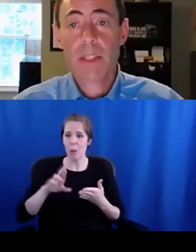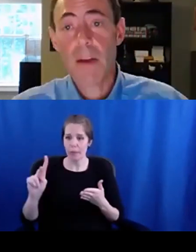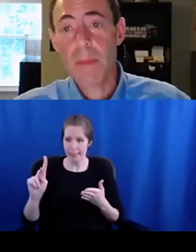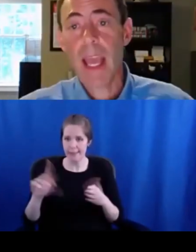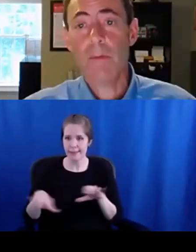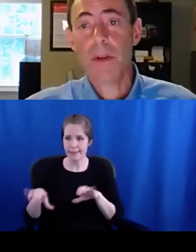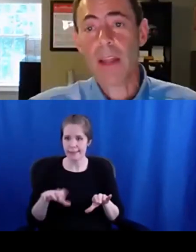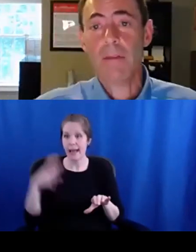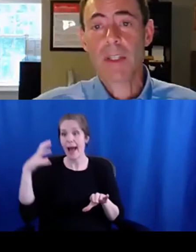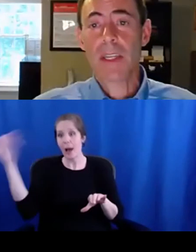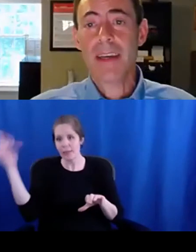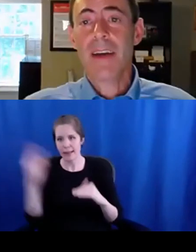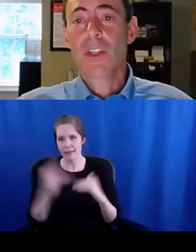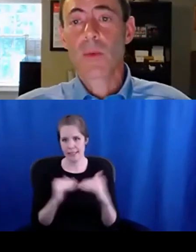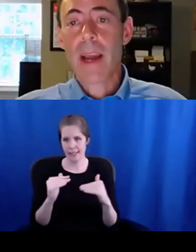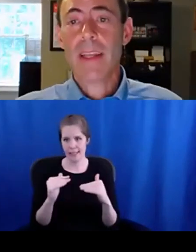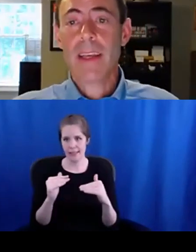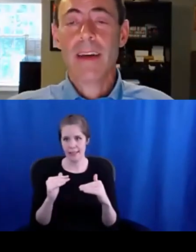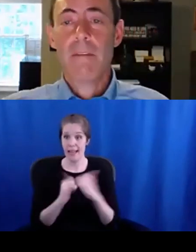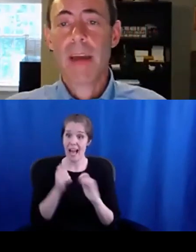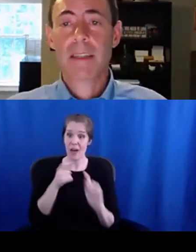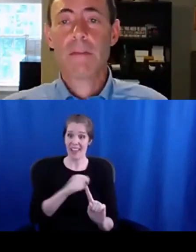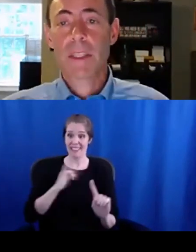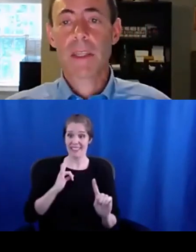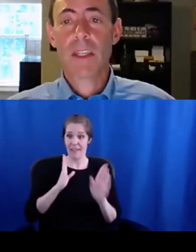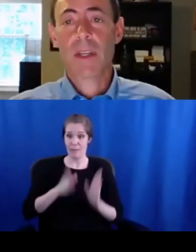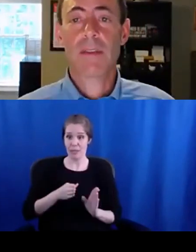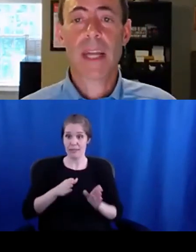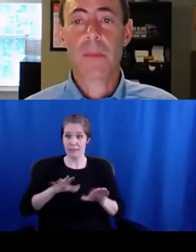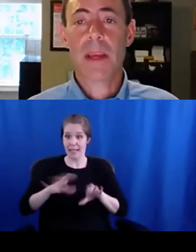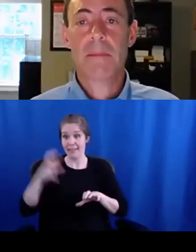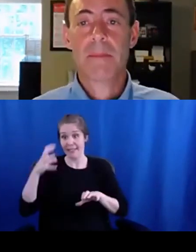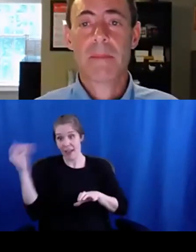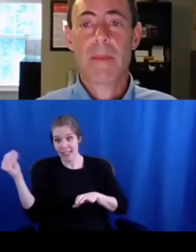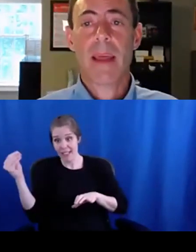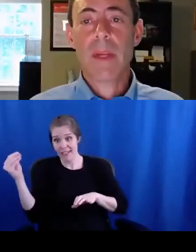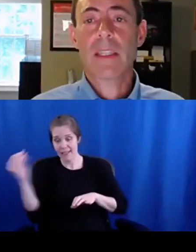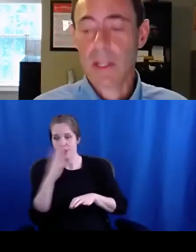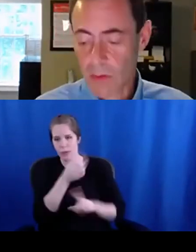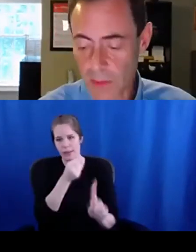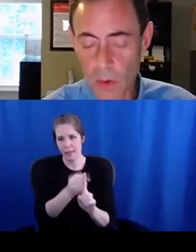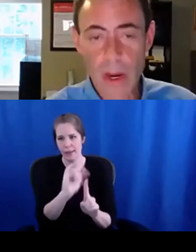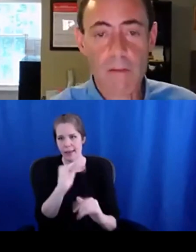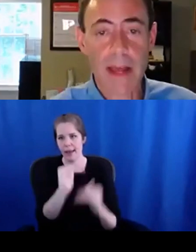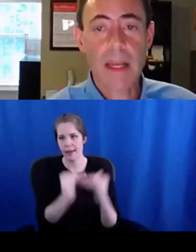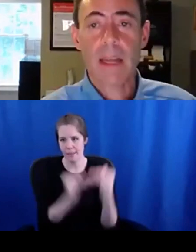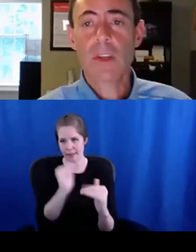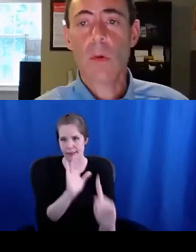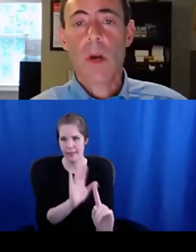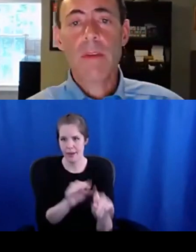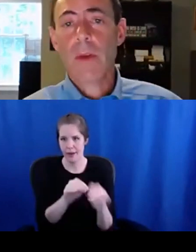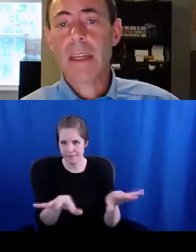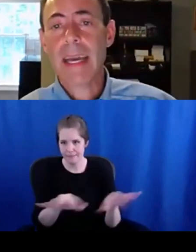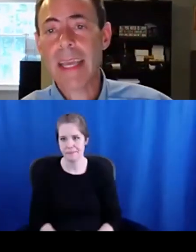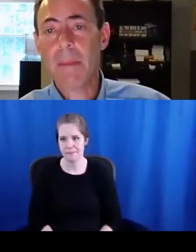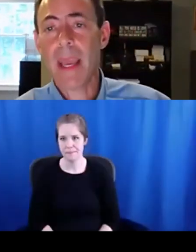how they behave when they're not in the facility directly affects the facility's risk of an outbreak. And we need to make sure that they're aware of that. And so we've